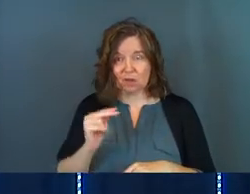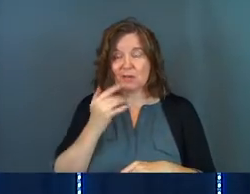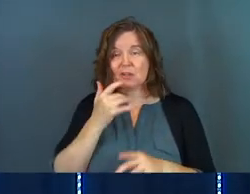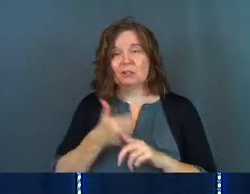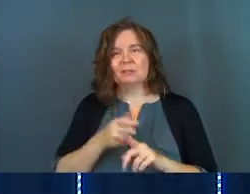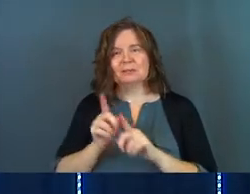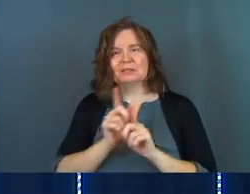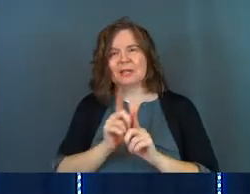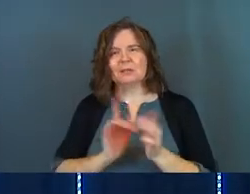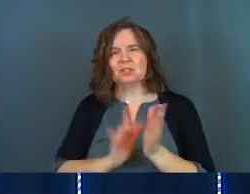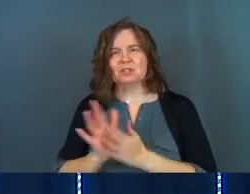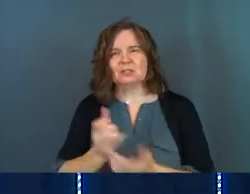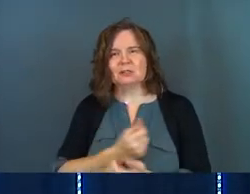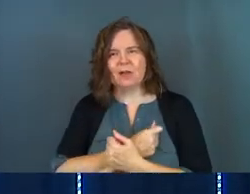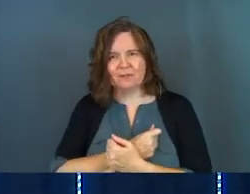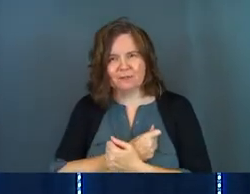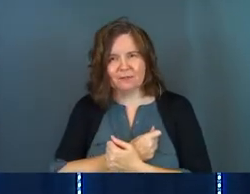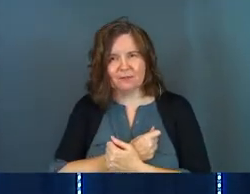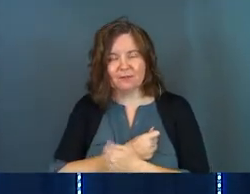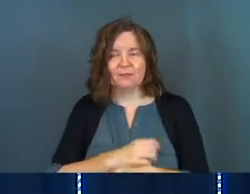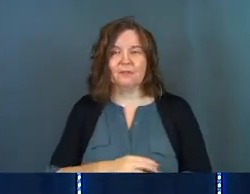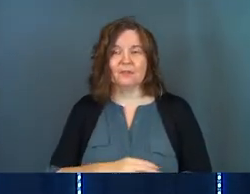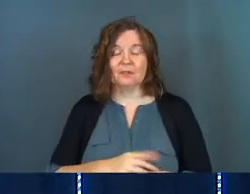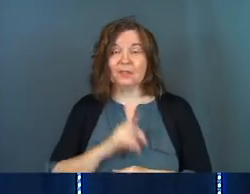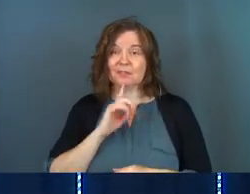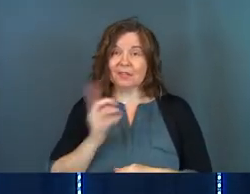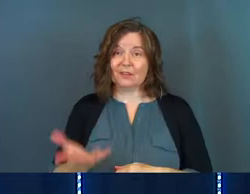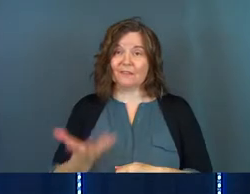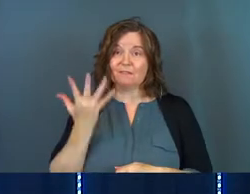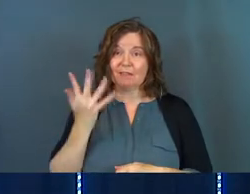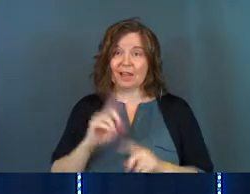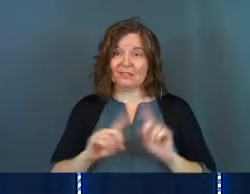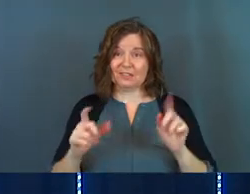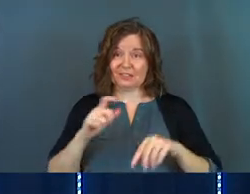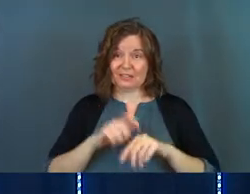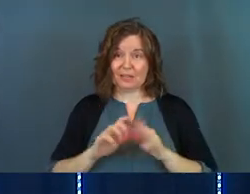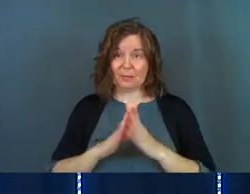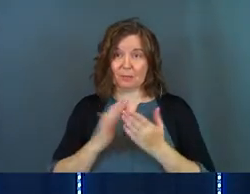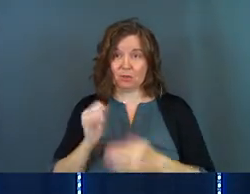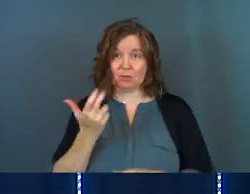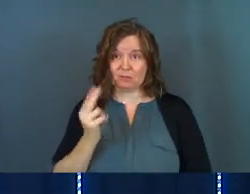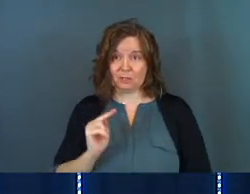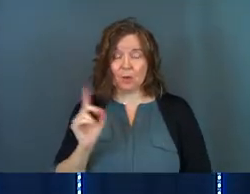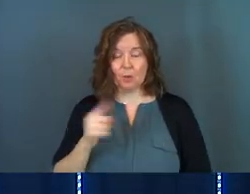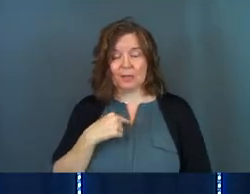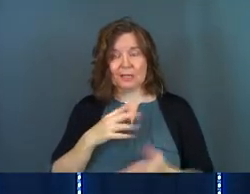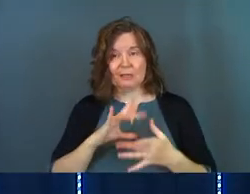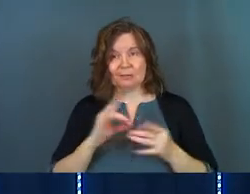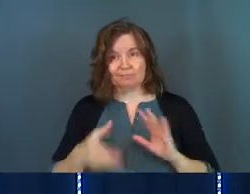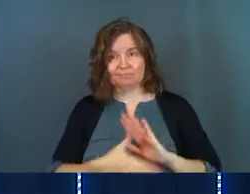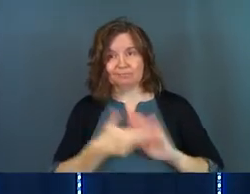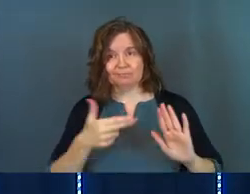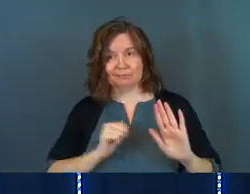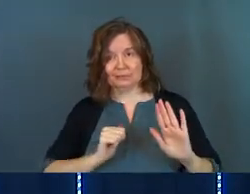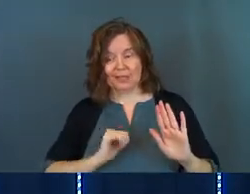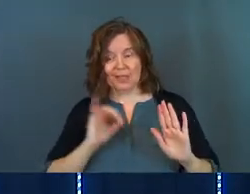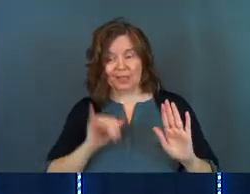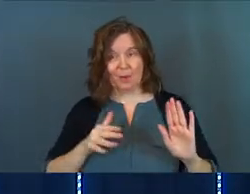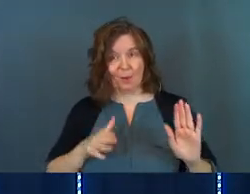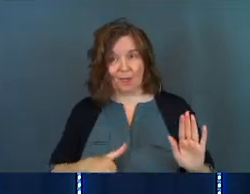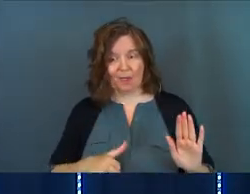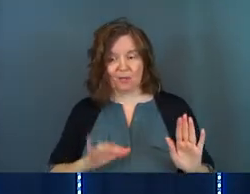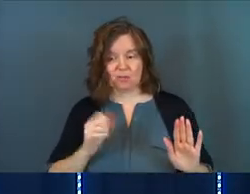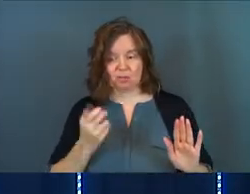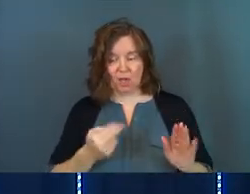himself the disciple that Jesus loved. There's actually five different times in the book of John where he refers to himself that